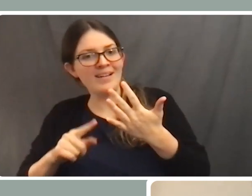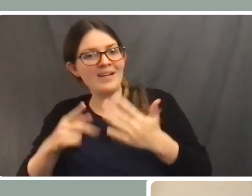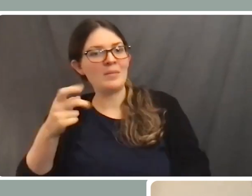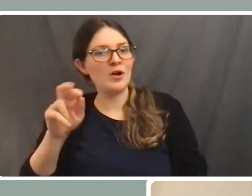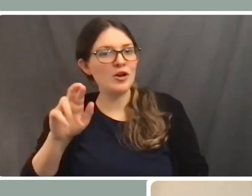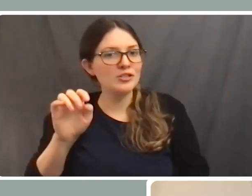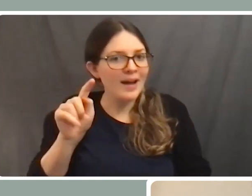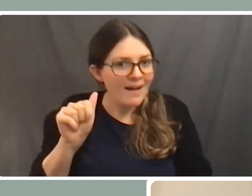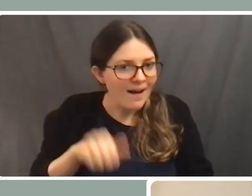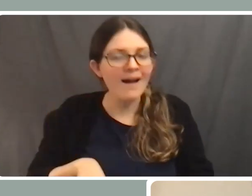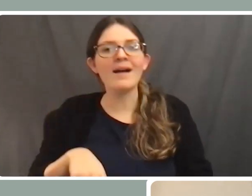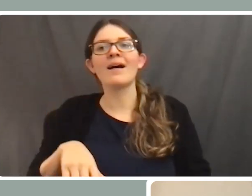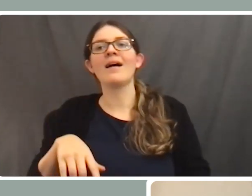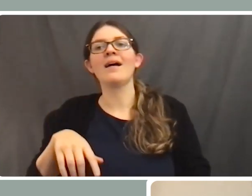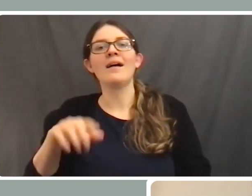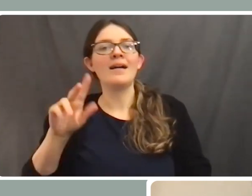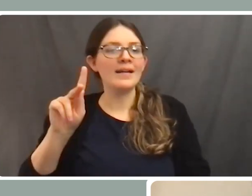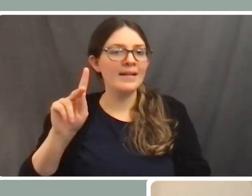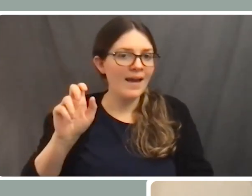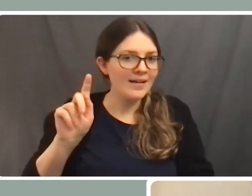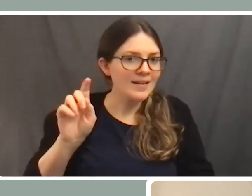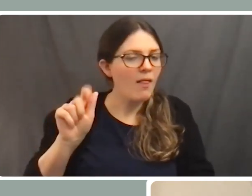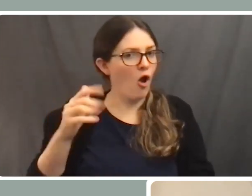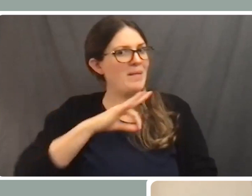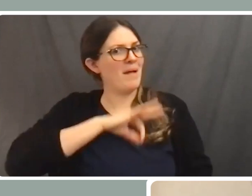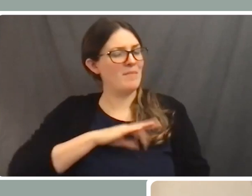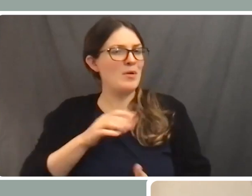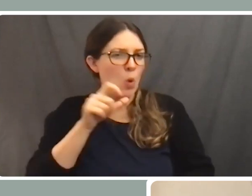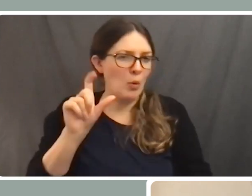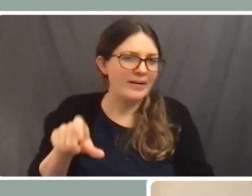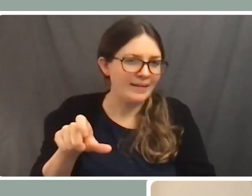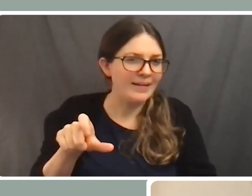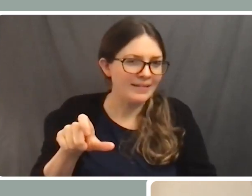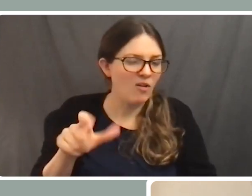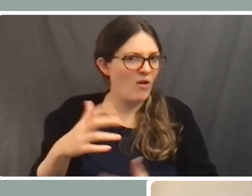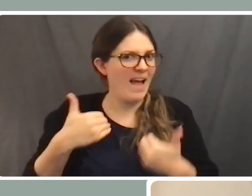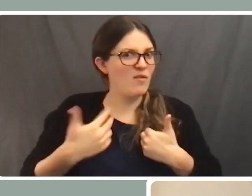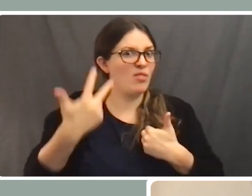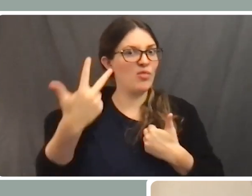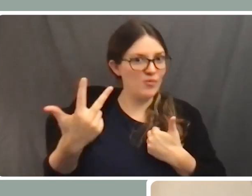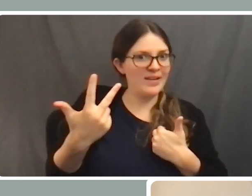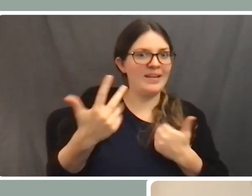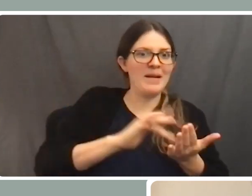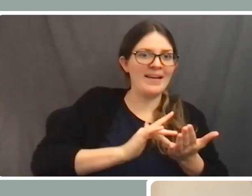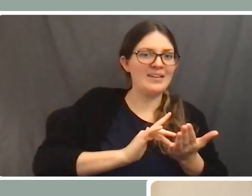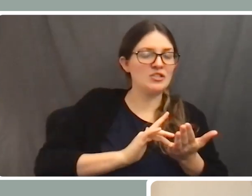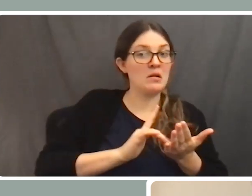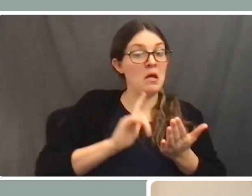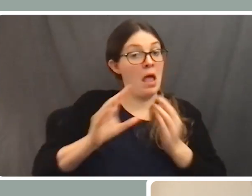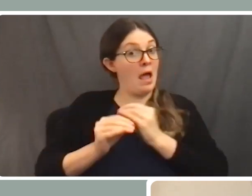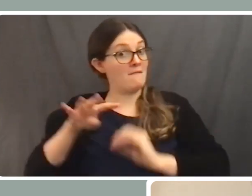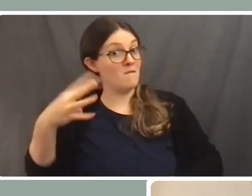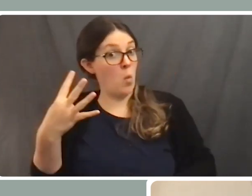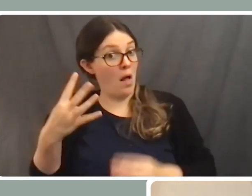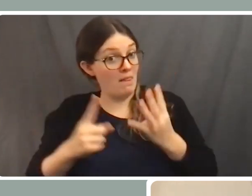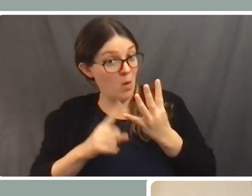Perjeta drug and your potentially also Kadcyla drug. Then you're using already 3 anti-HER2 drugs. It's really not clear that a 4th one is going to